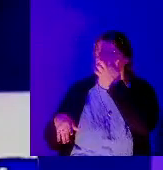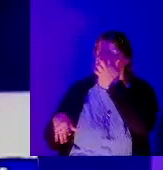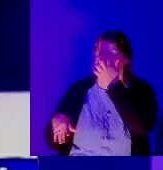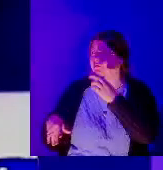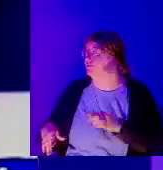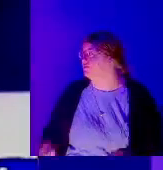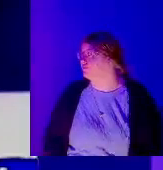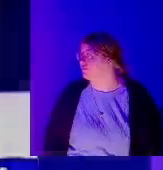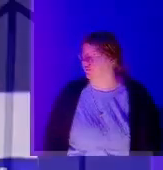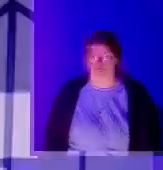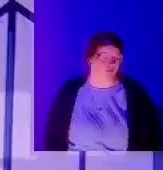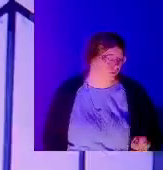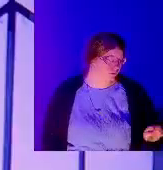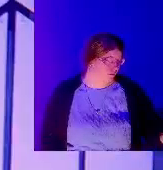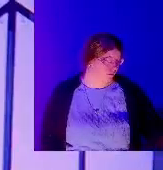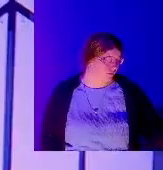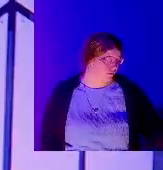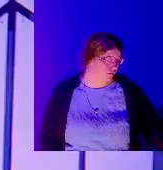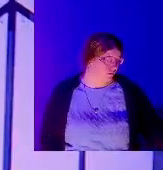Father, we thank you for this morning,